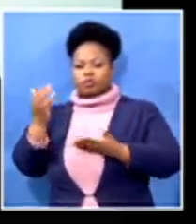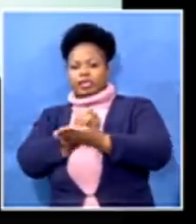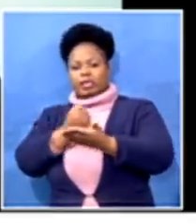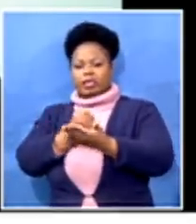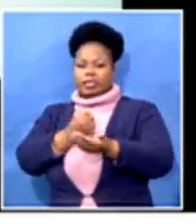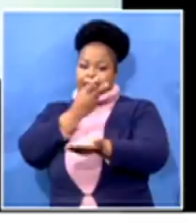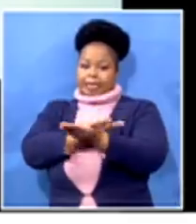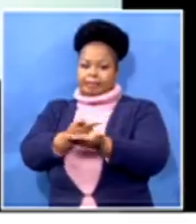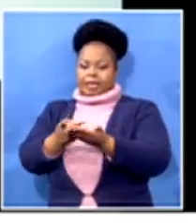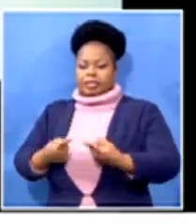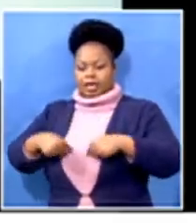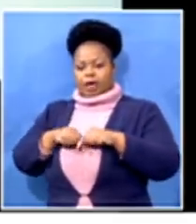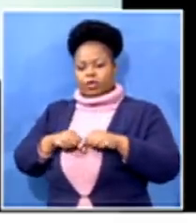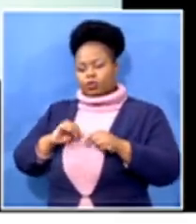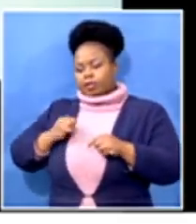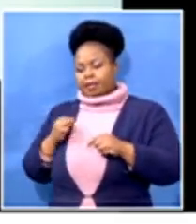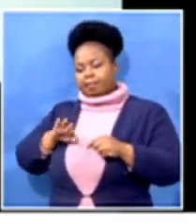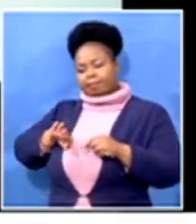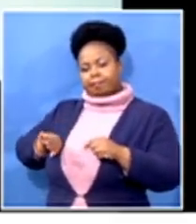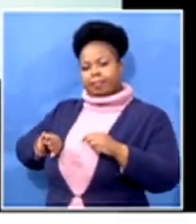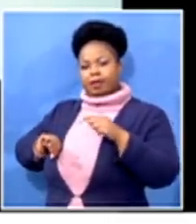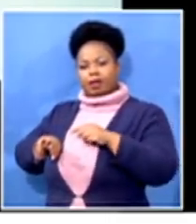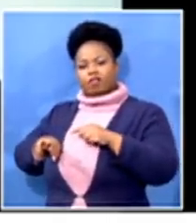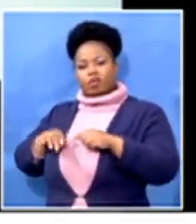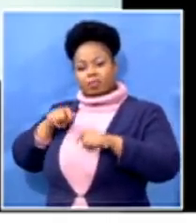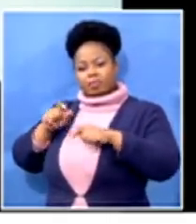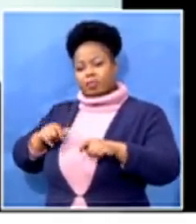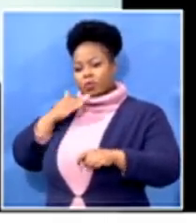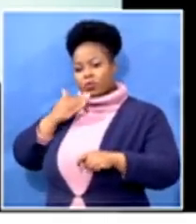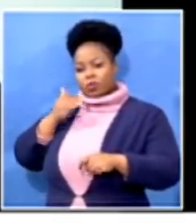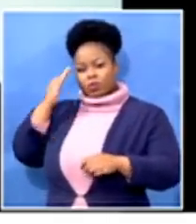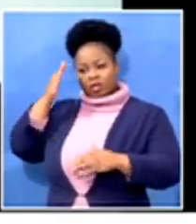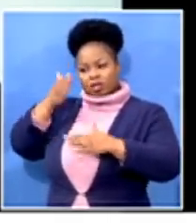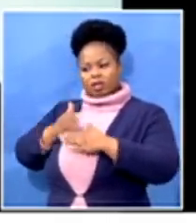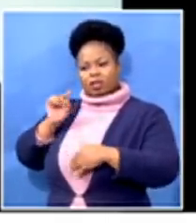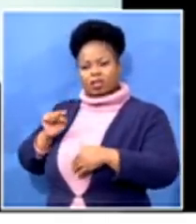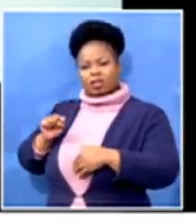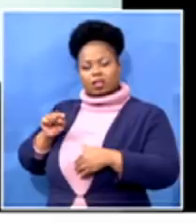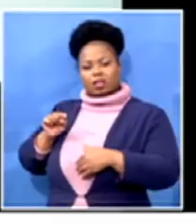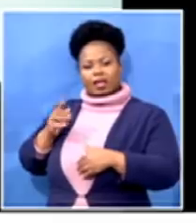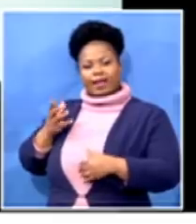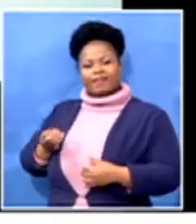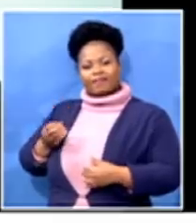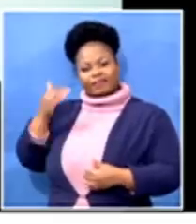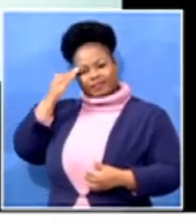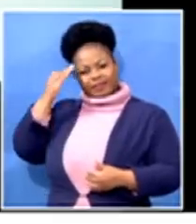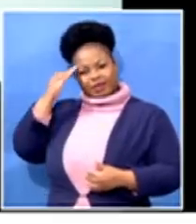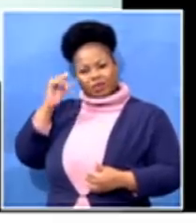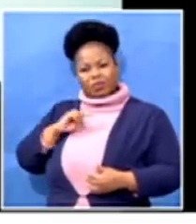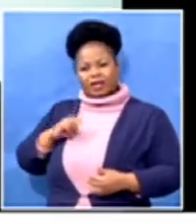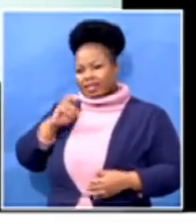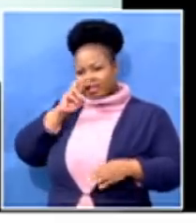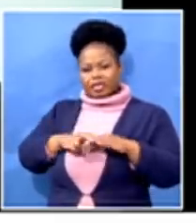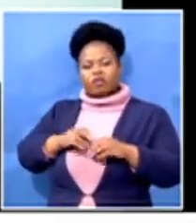may, from the seniors who are in charge of hospitals, because they just require beds